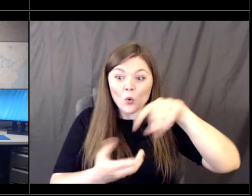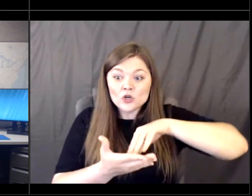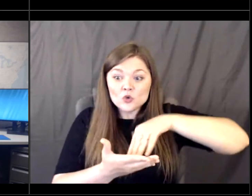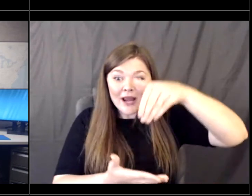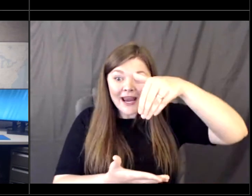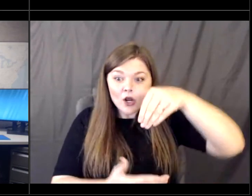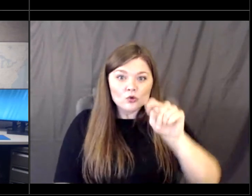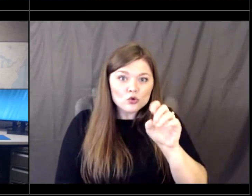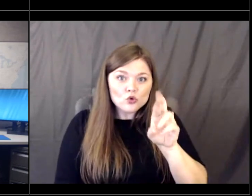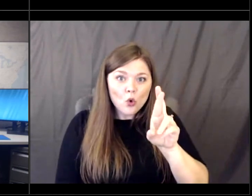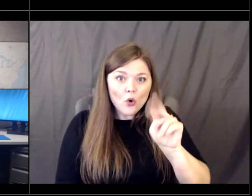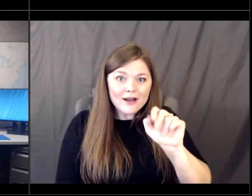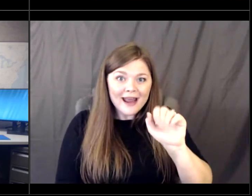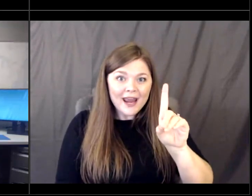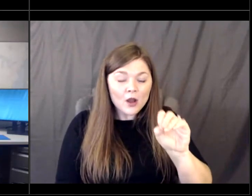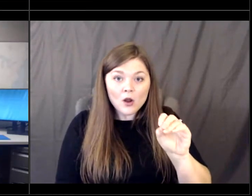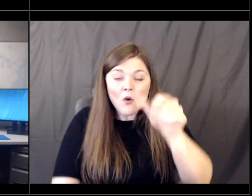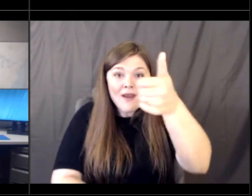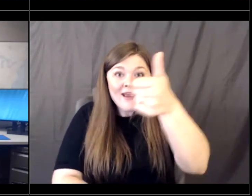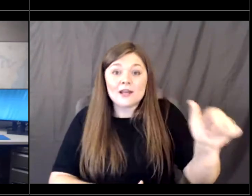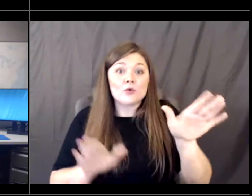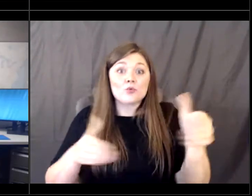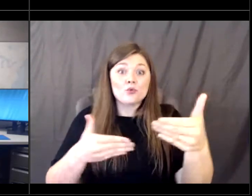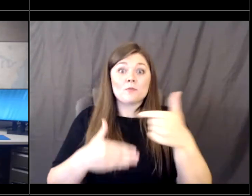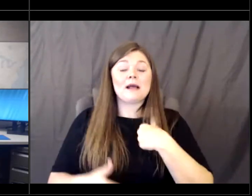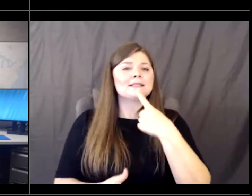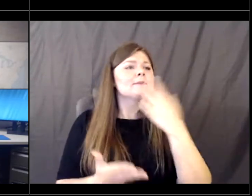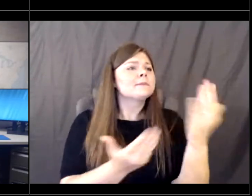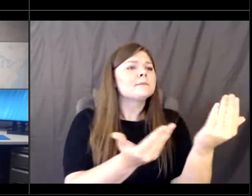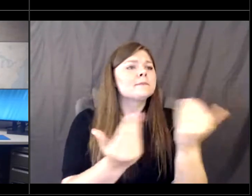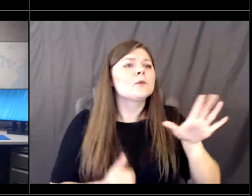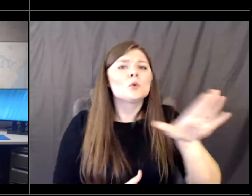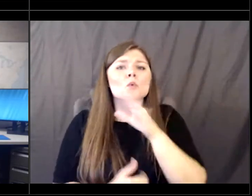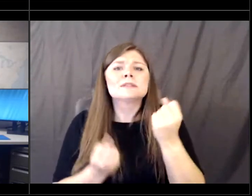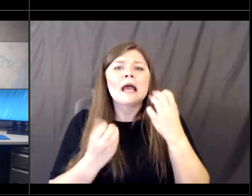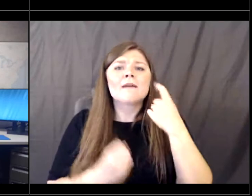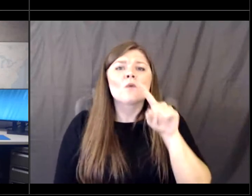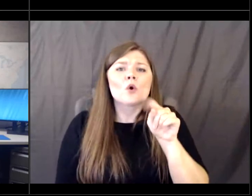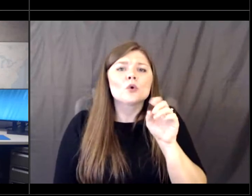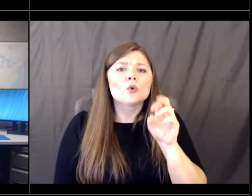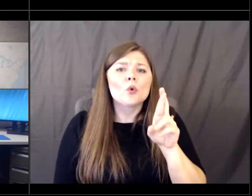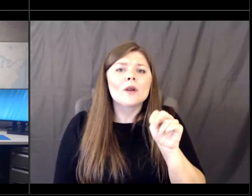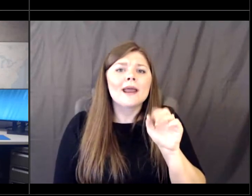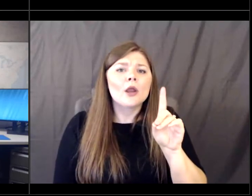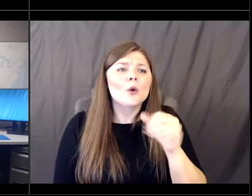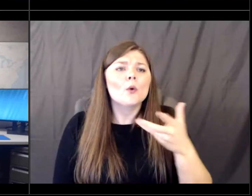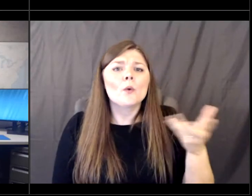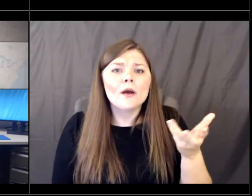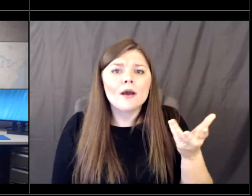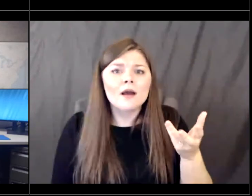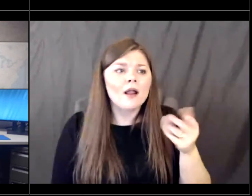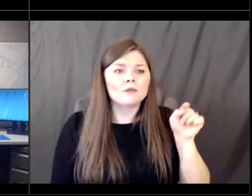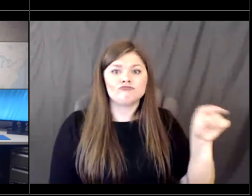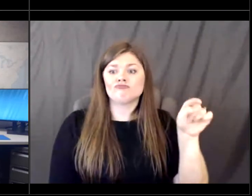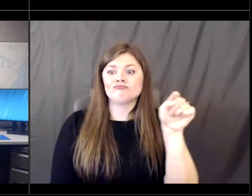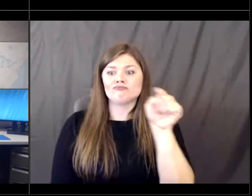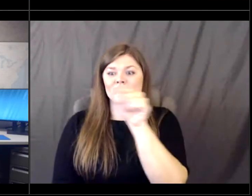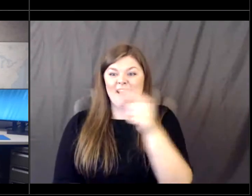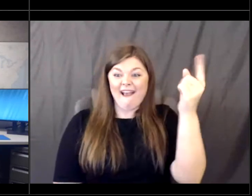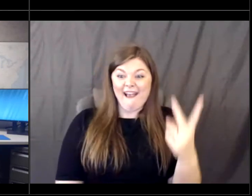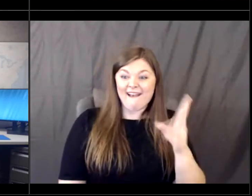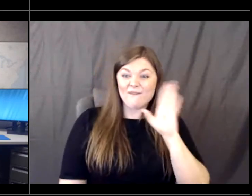Sign Language. And in any given room, if I said, what are all the different signs you can think of for tornado, half the room would